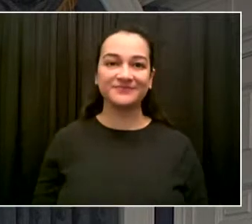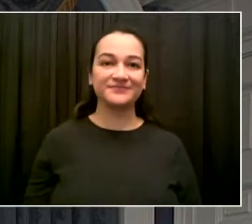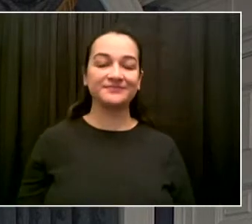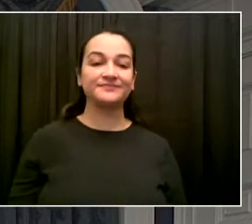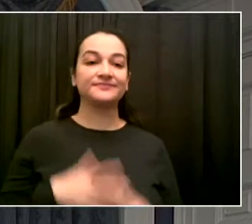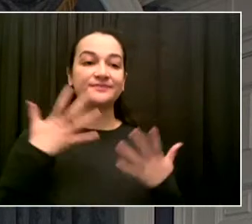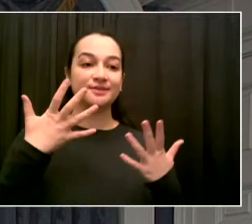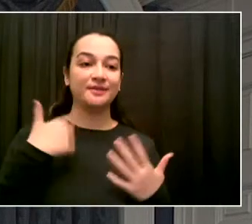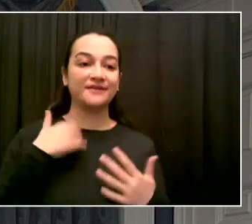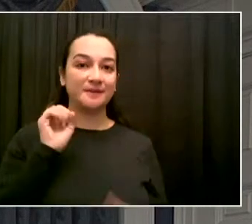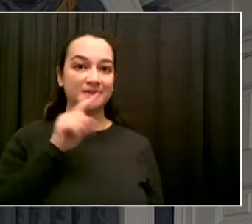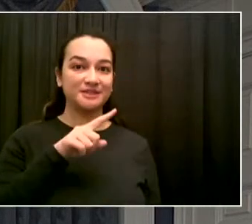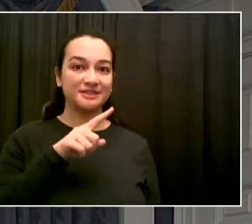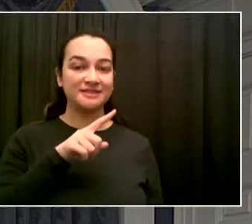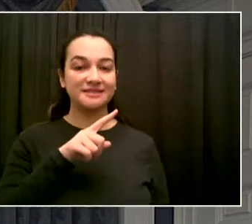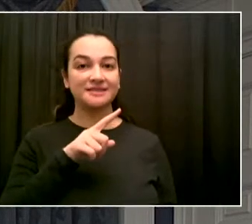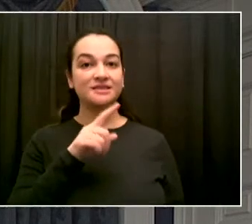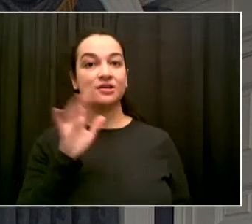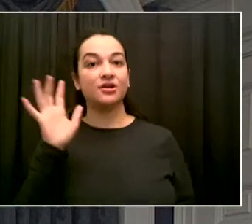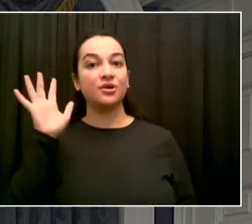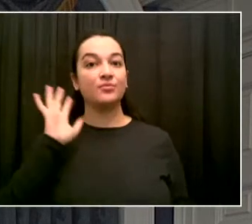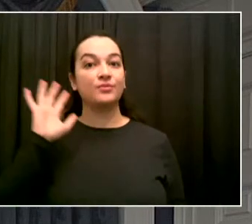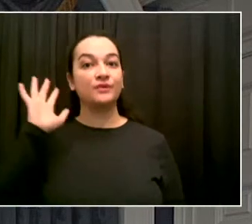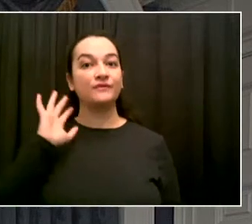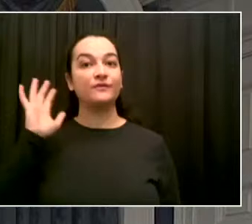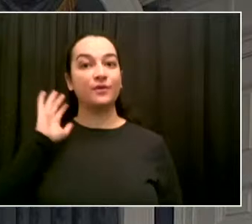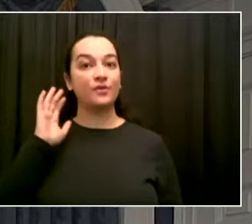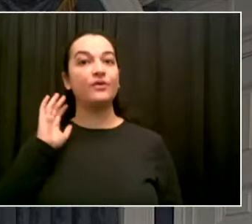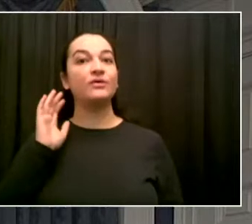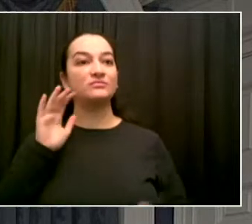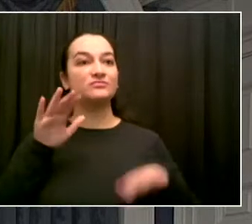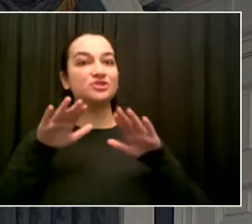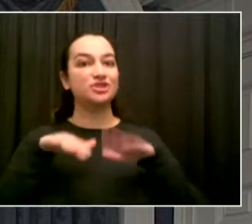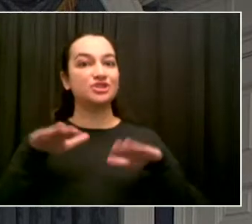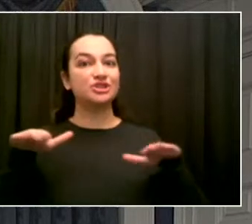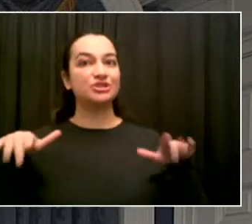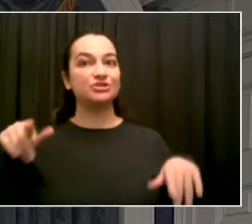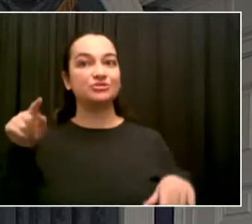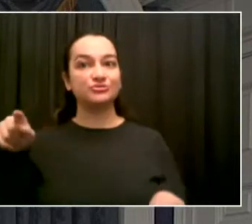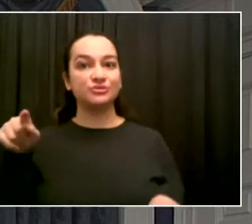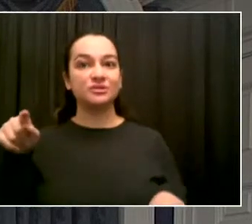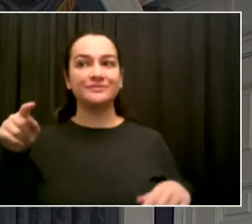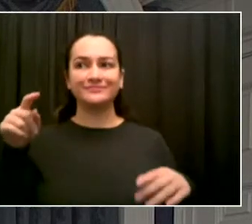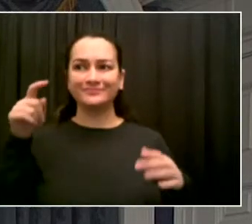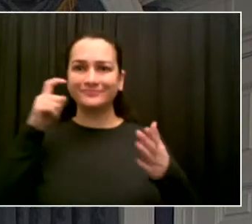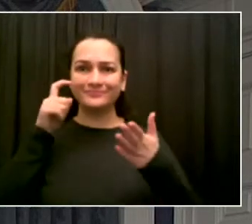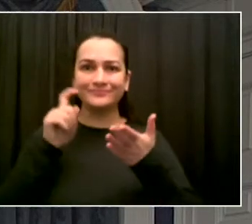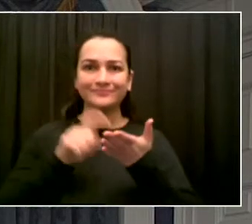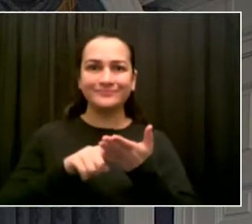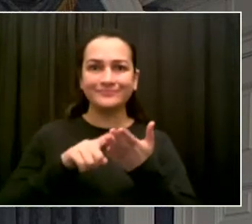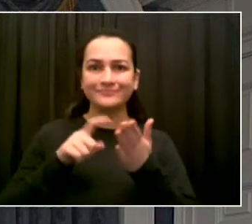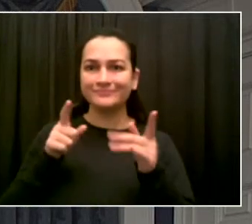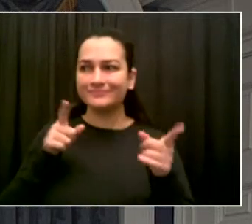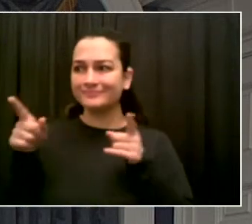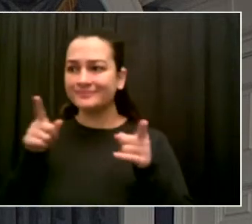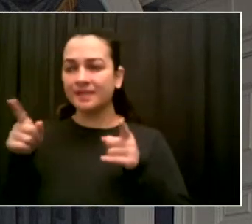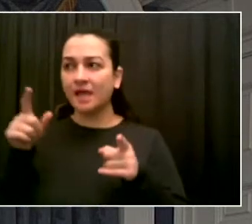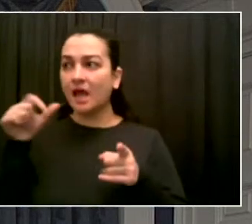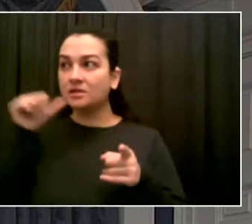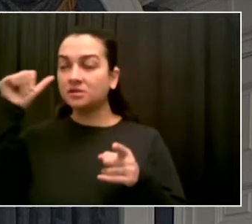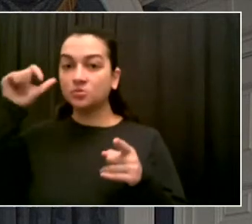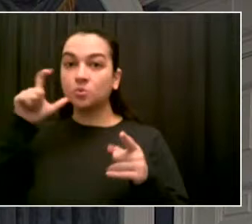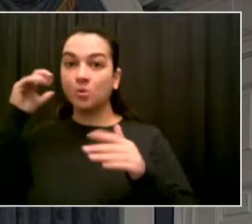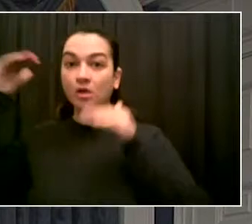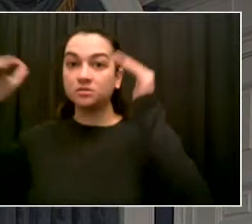not as impacted by COVID when compared to adults, but now with the emergence of these variants, especially the one that originated in the UK, we're